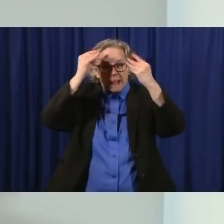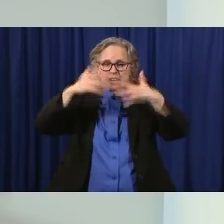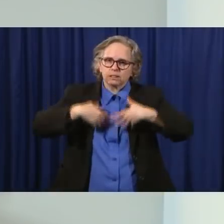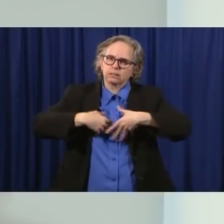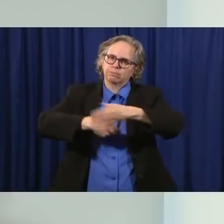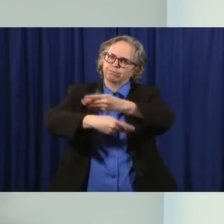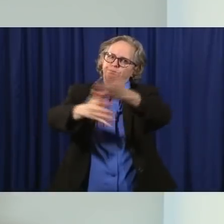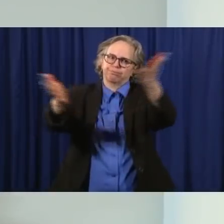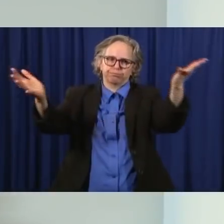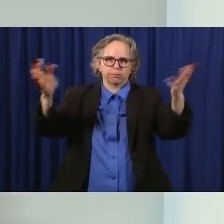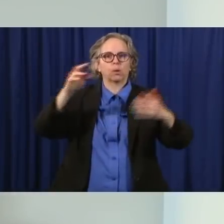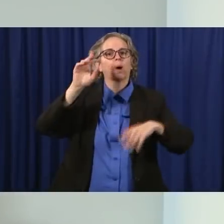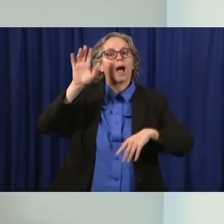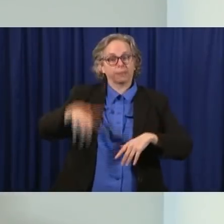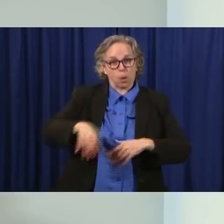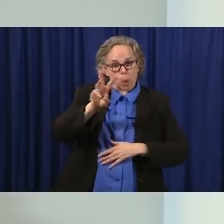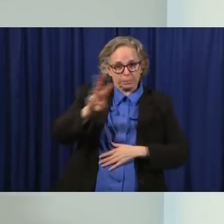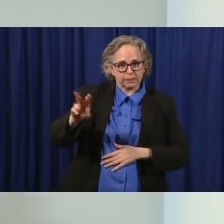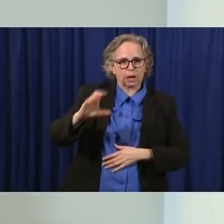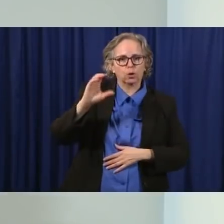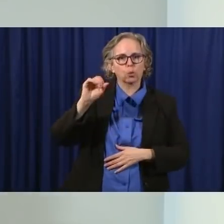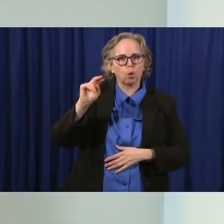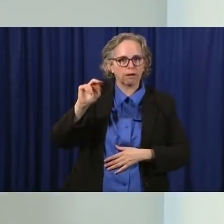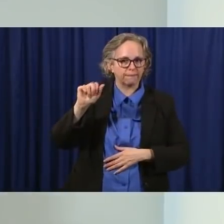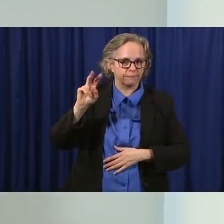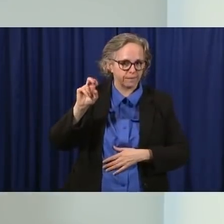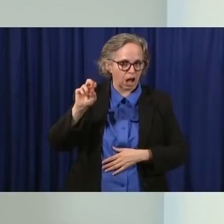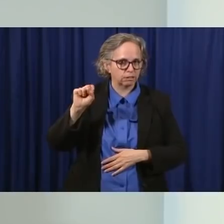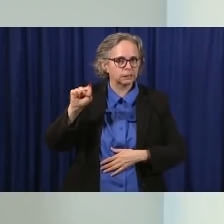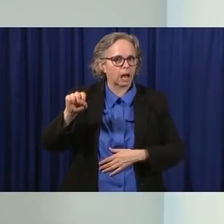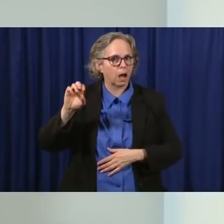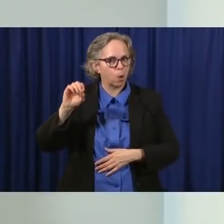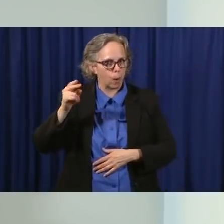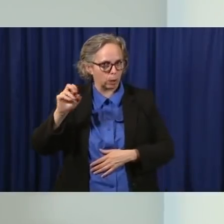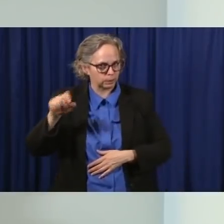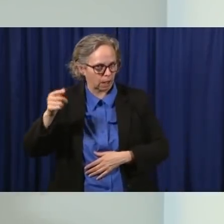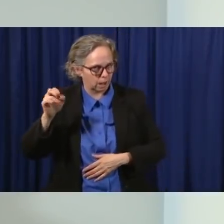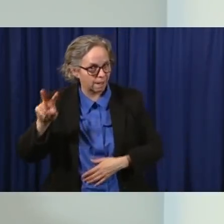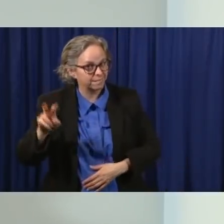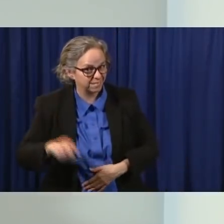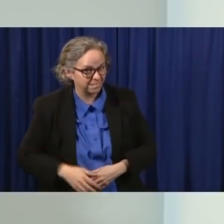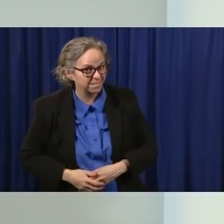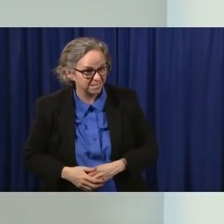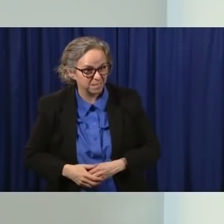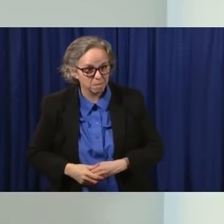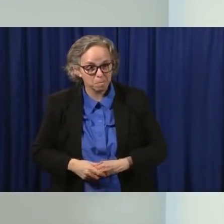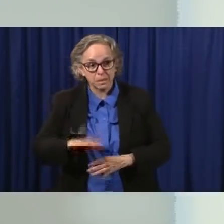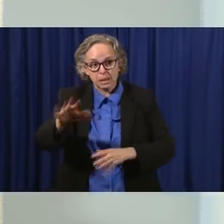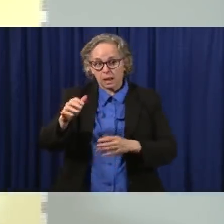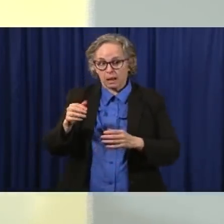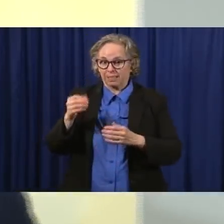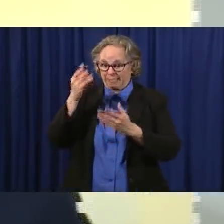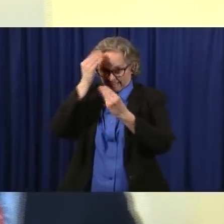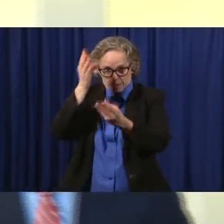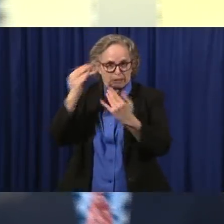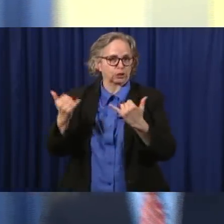end of the day tomorrow. Much of it will be up today. All of it will be up by the end of the day tomorrow. Governor, thank